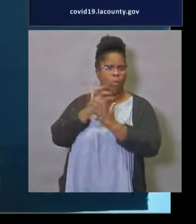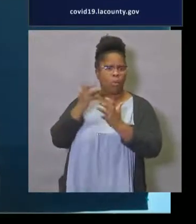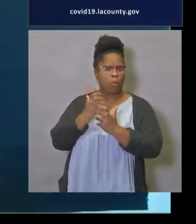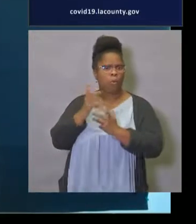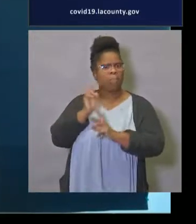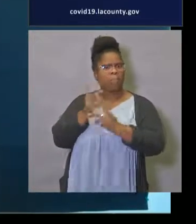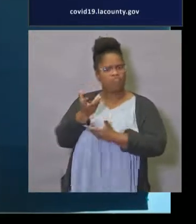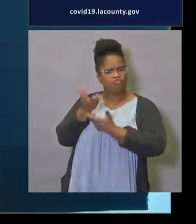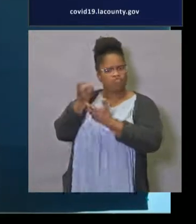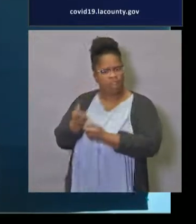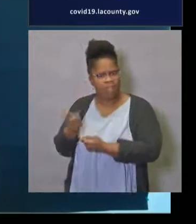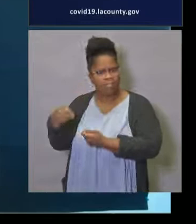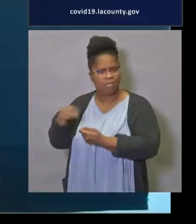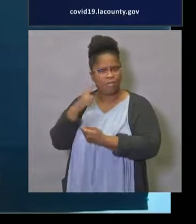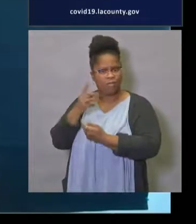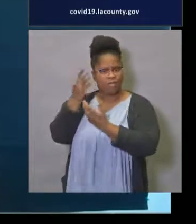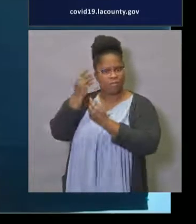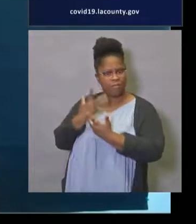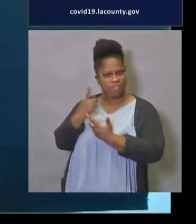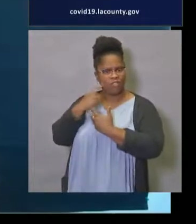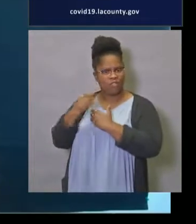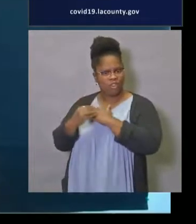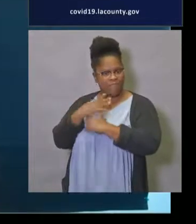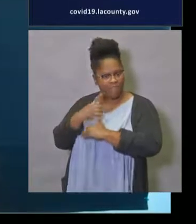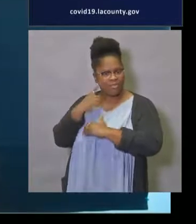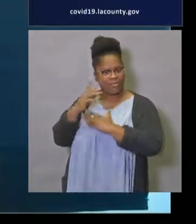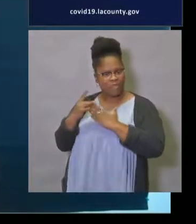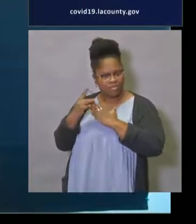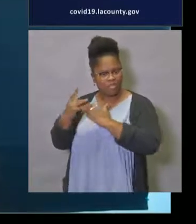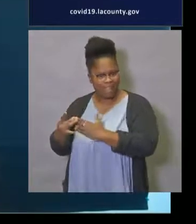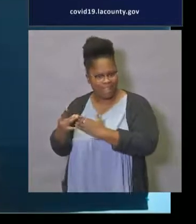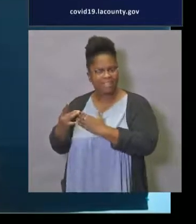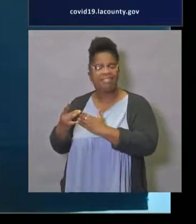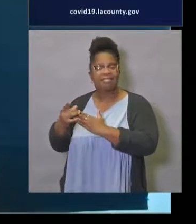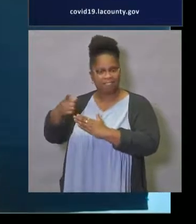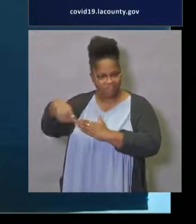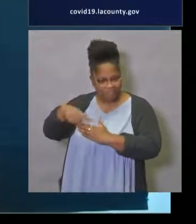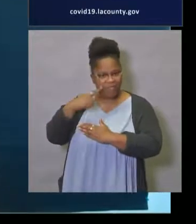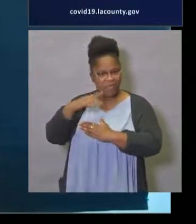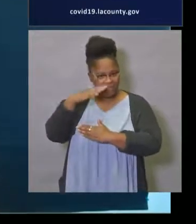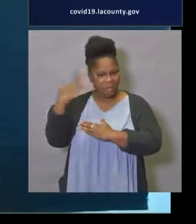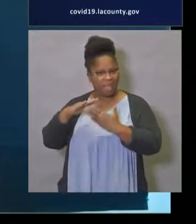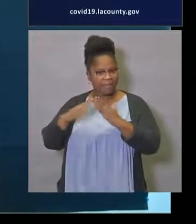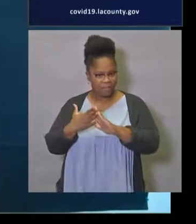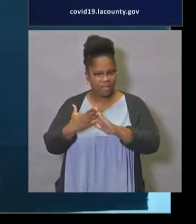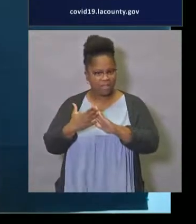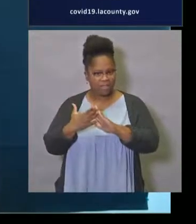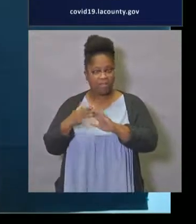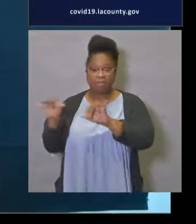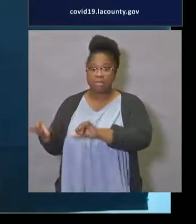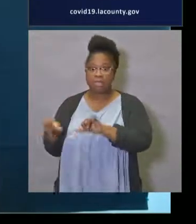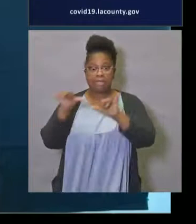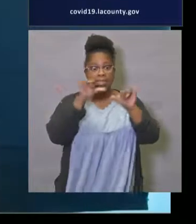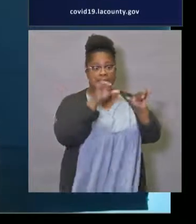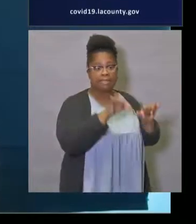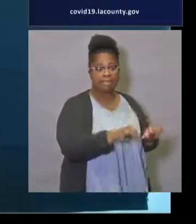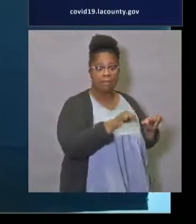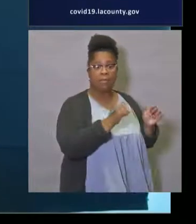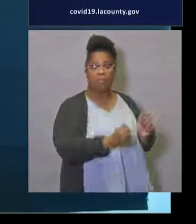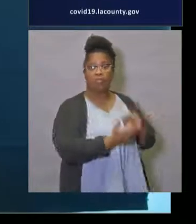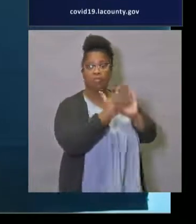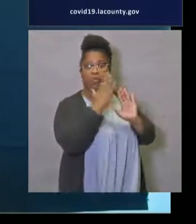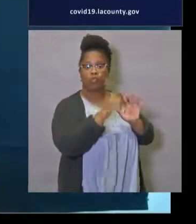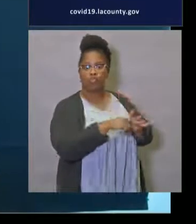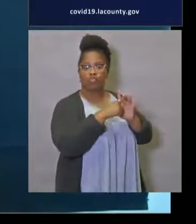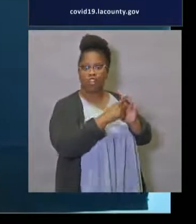information and counsel and guidance and influence within Black communities. A similar initiative will also launch soon